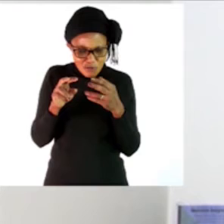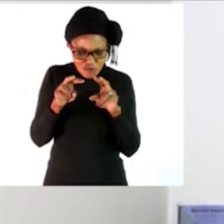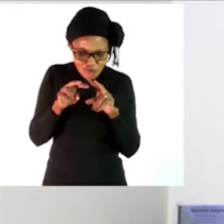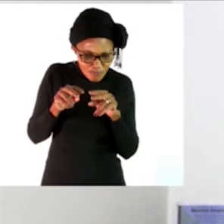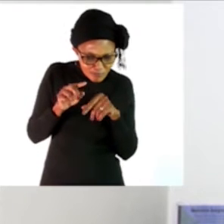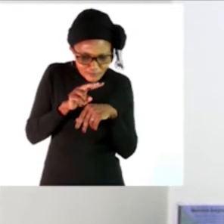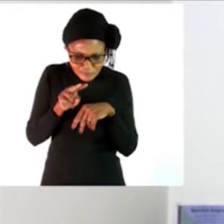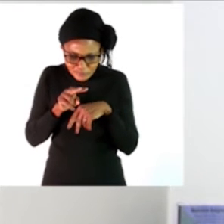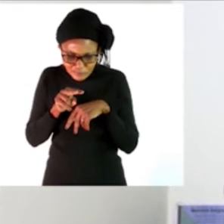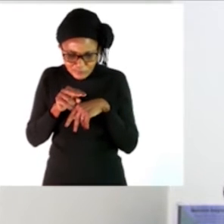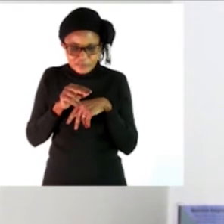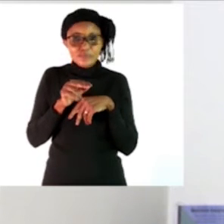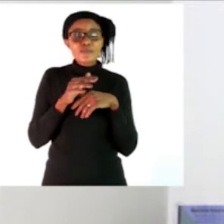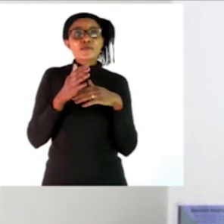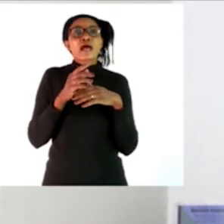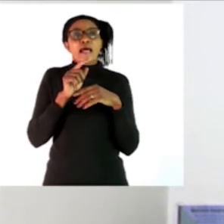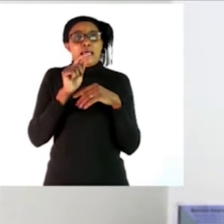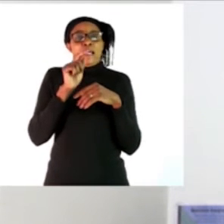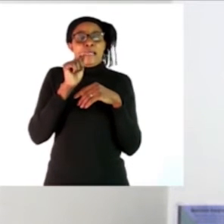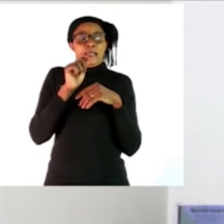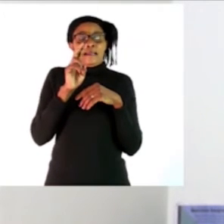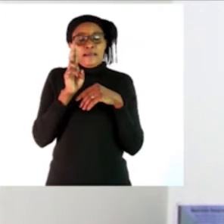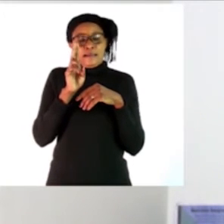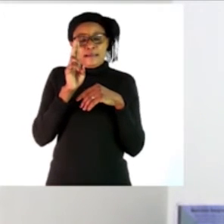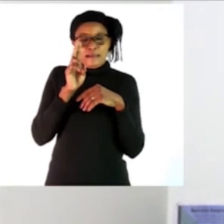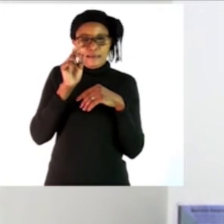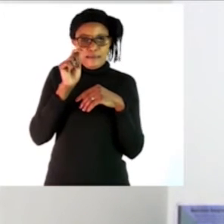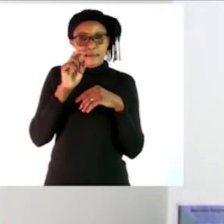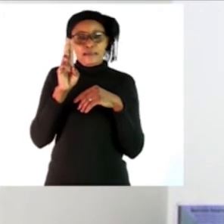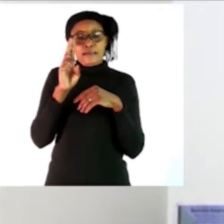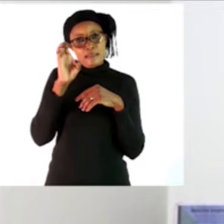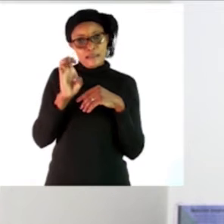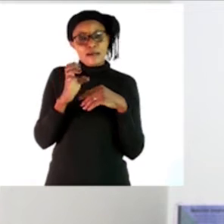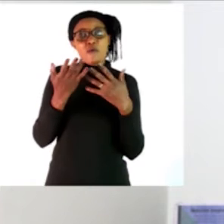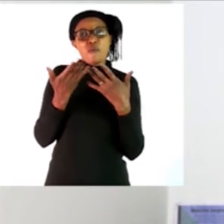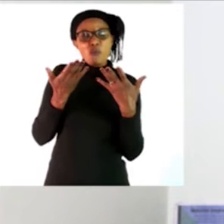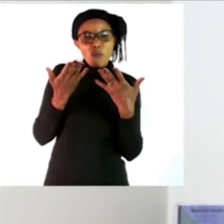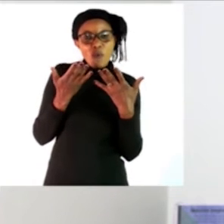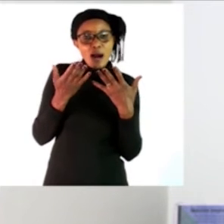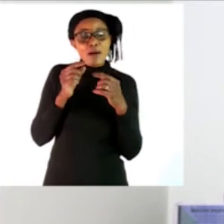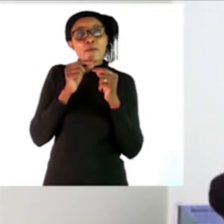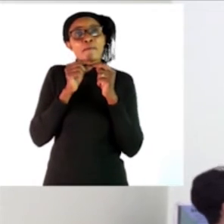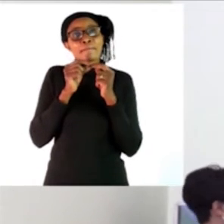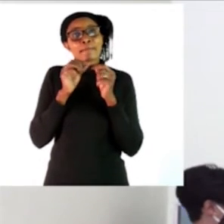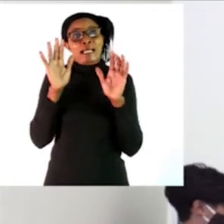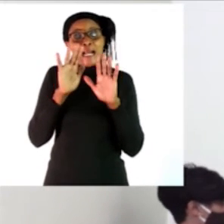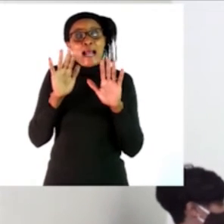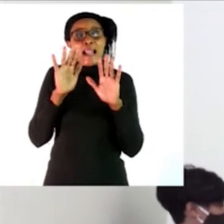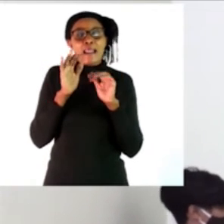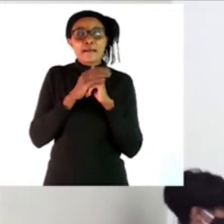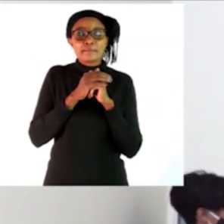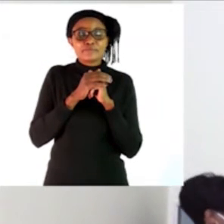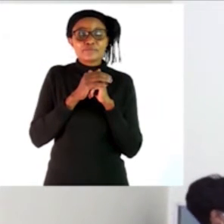in this block here? And we will use the color pink. Danelle, look where is the.